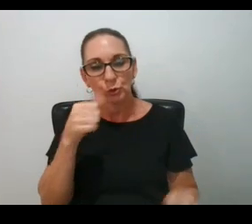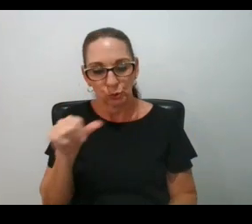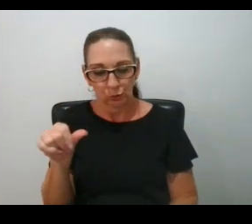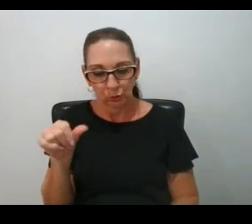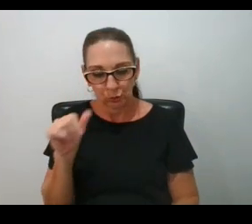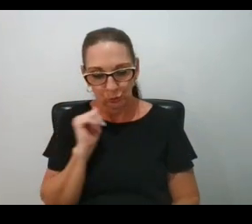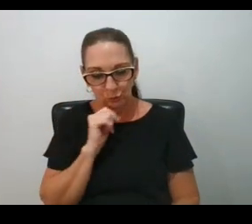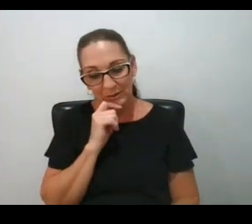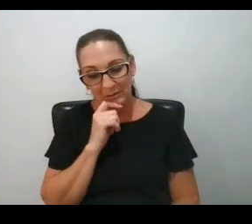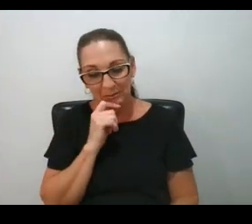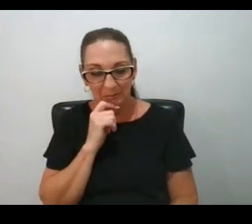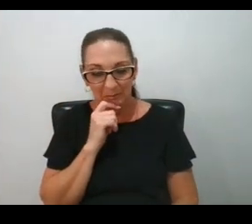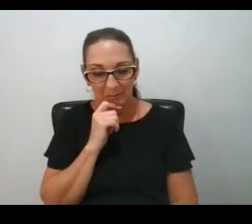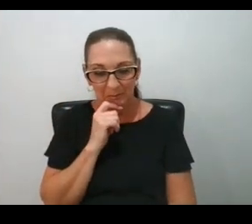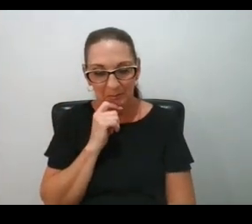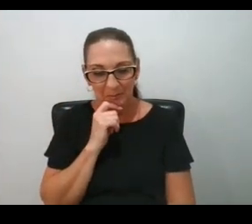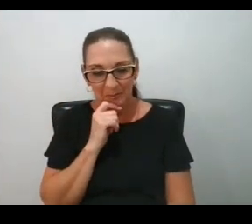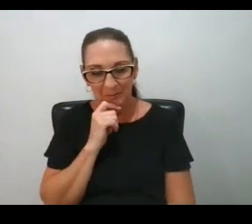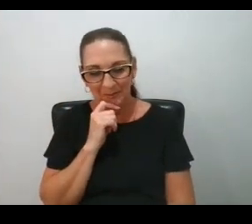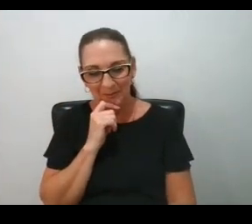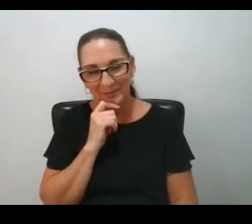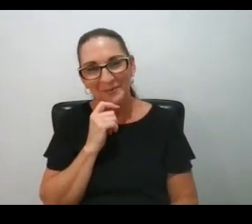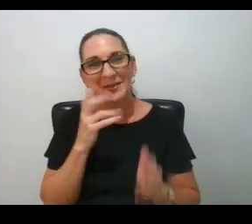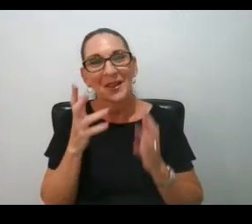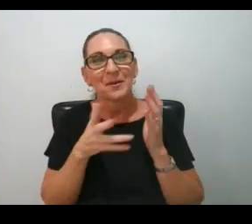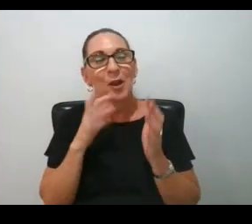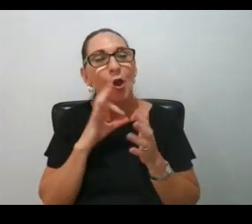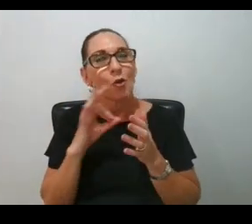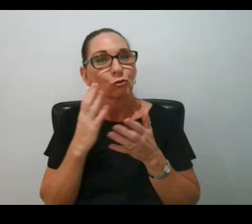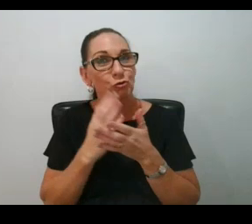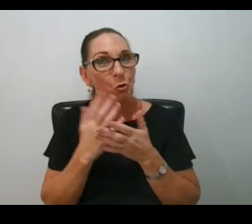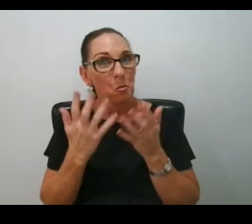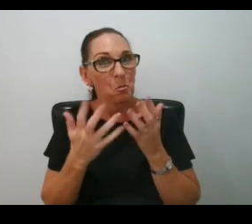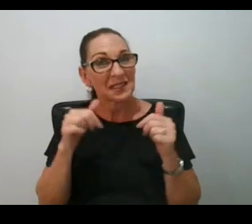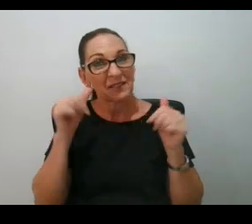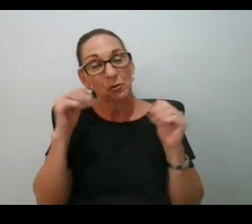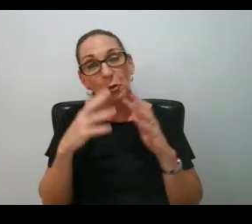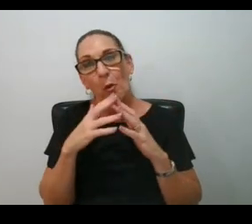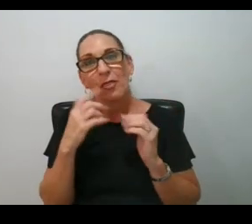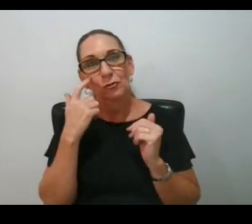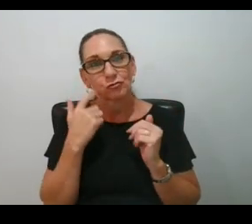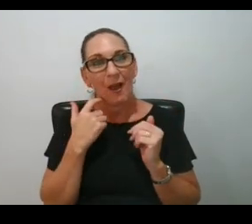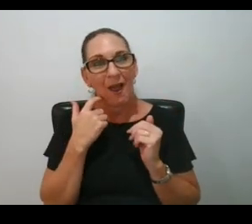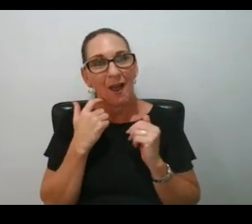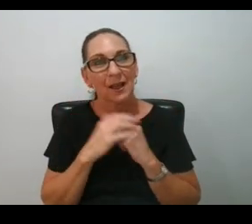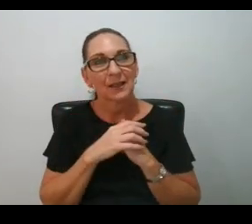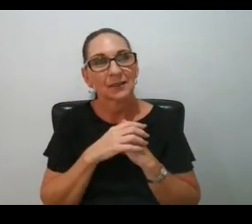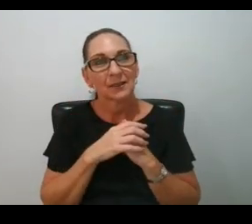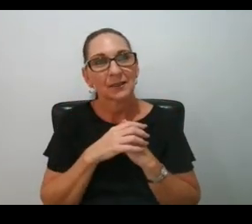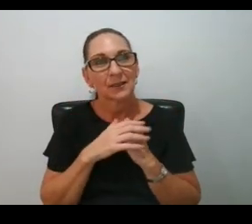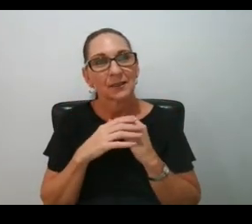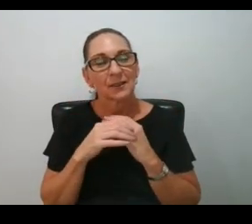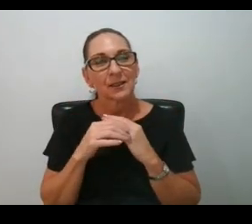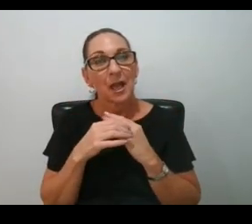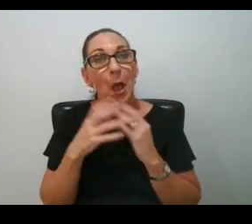Not sure you'll be successful in that, but worth a try. Okay. But if you're 1 month behind on your phone